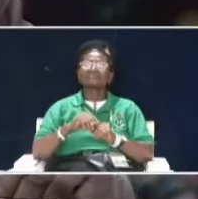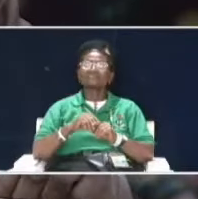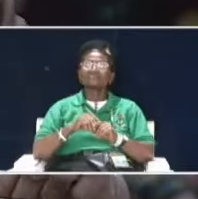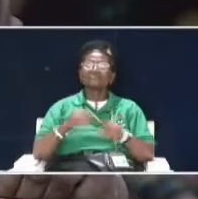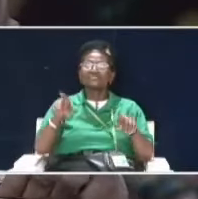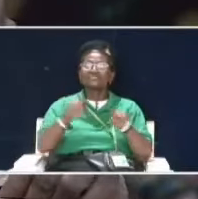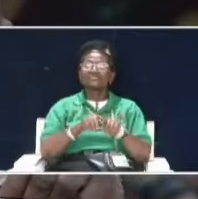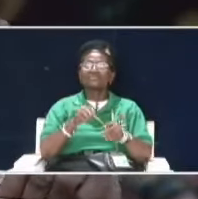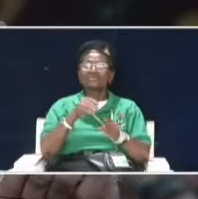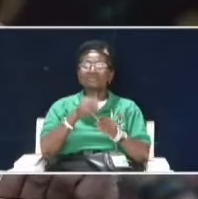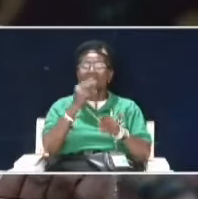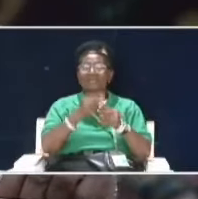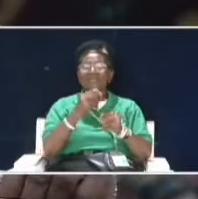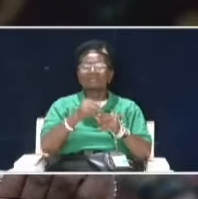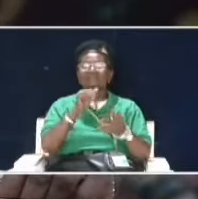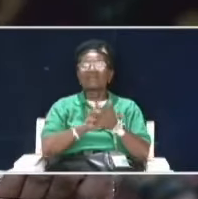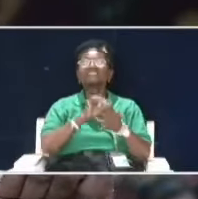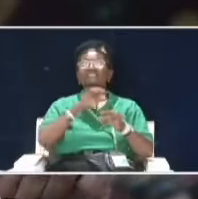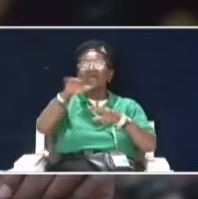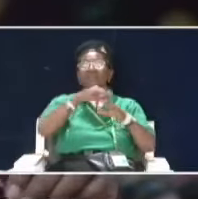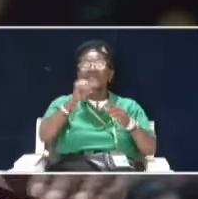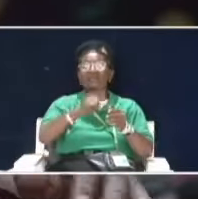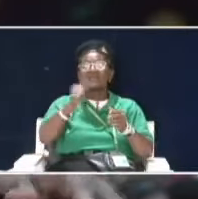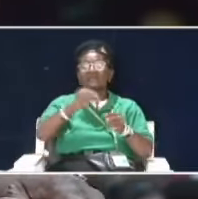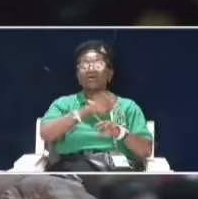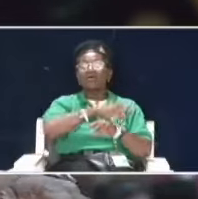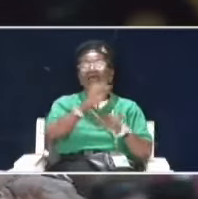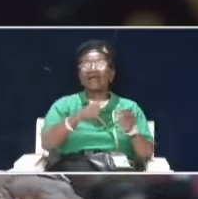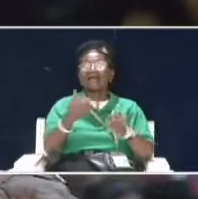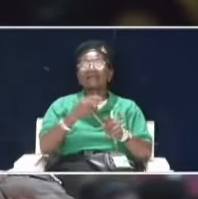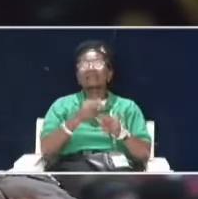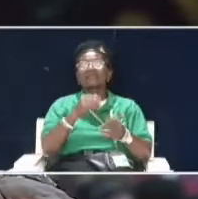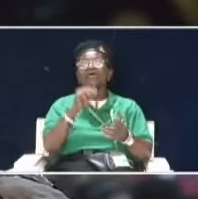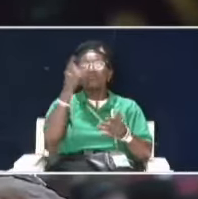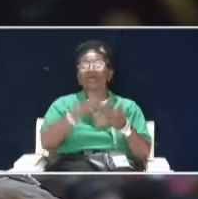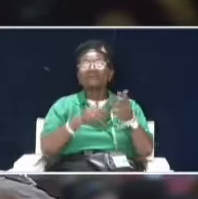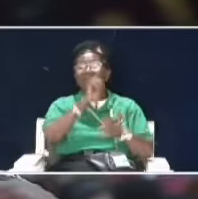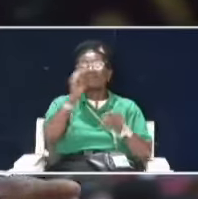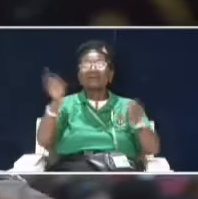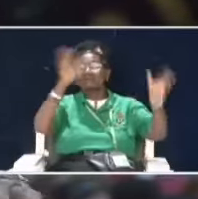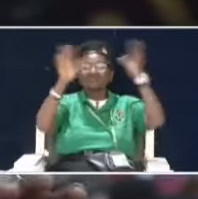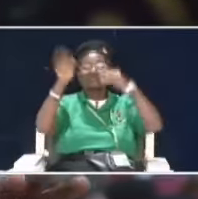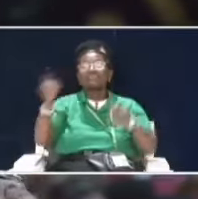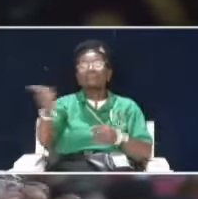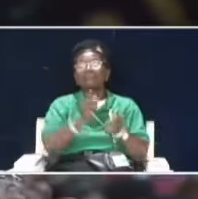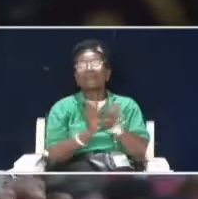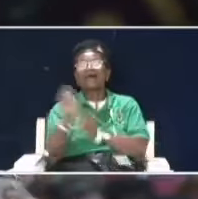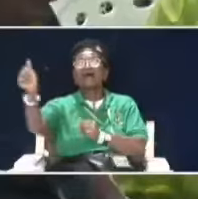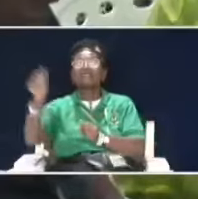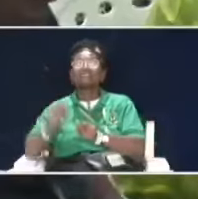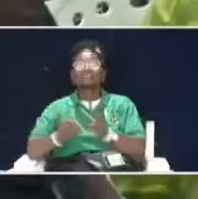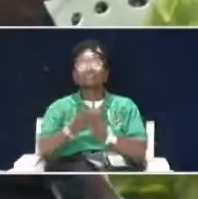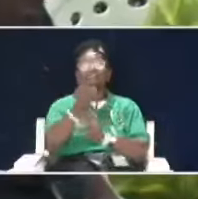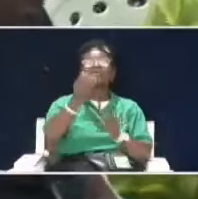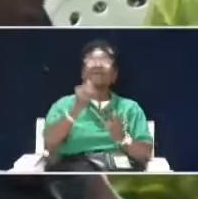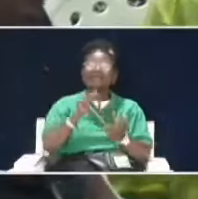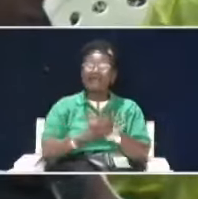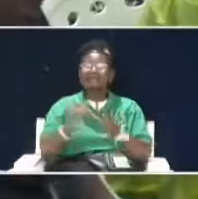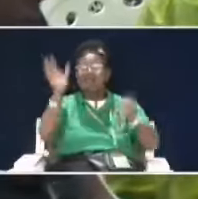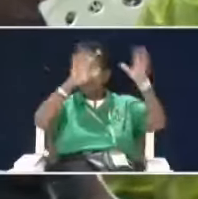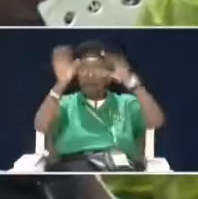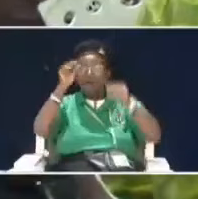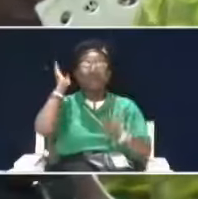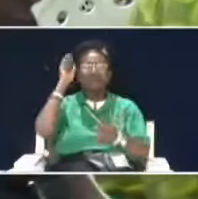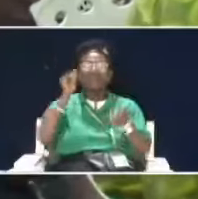So in the name that's above every other name, whatever may be the storm you are passing through, that storm will end tonight.